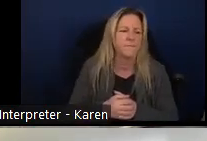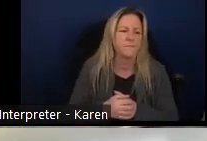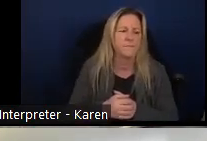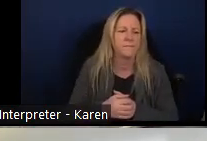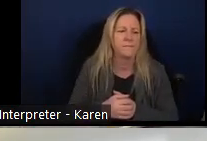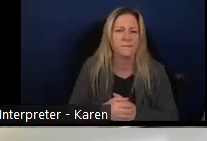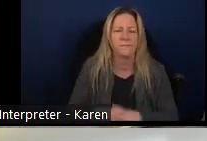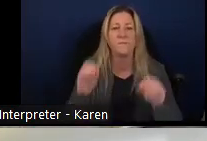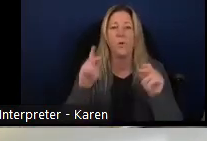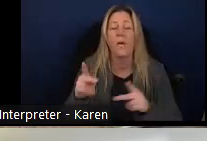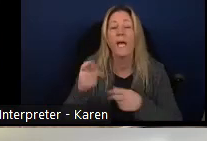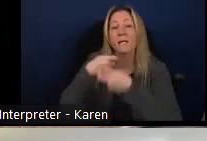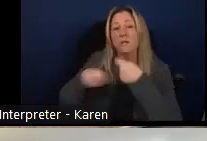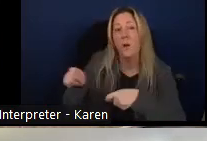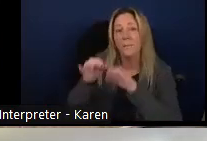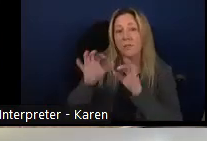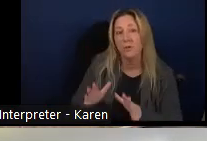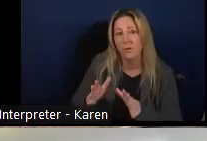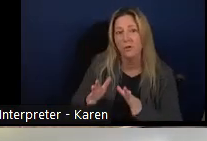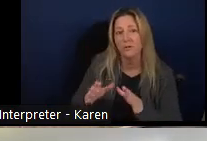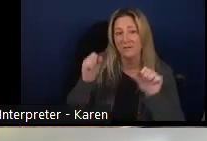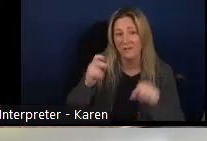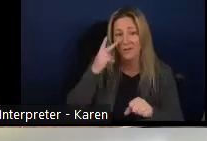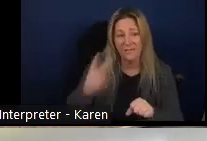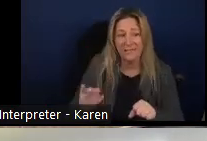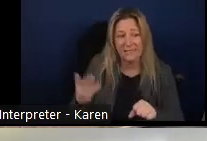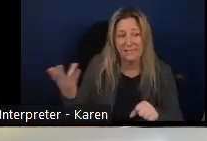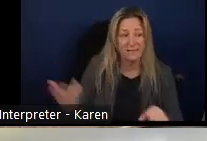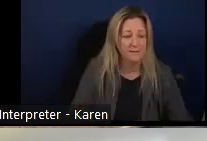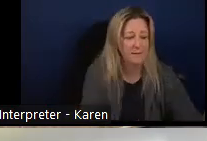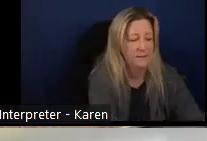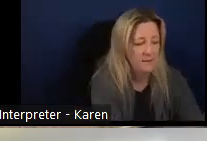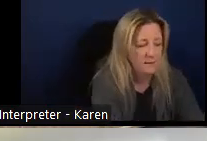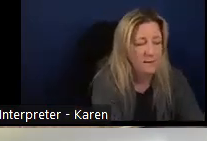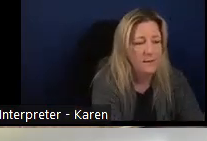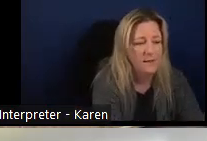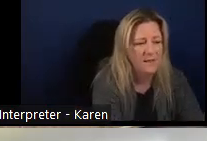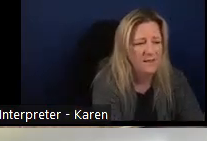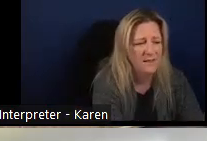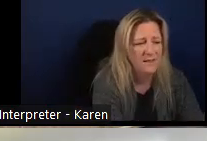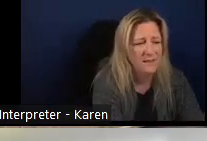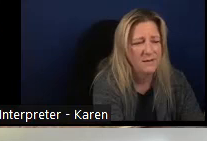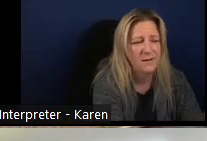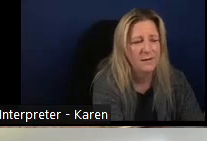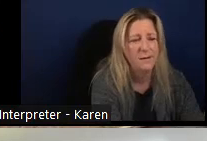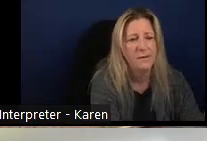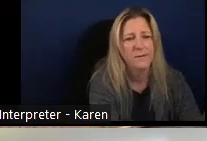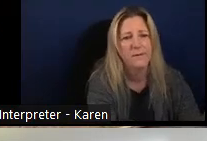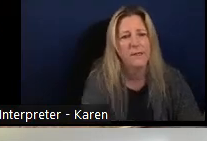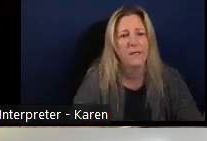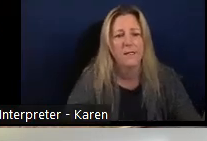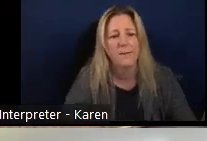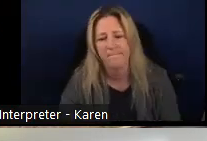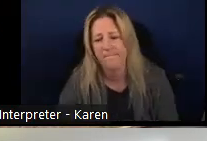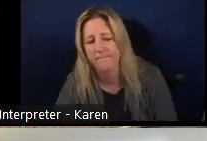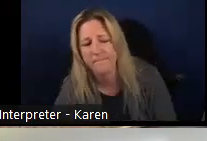Excellent. So several HUD-funded housing development projects were also completed in 2021. One example